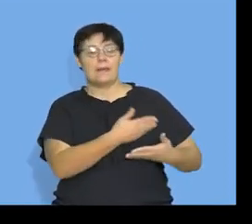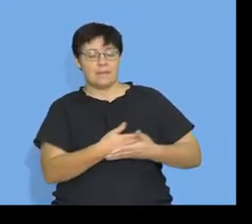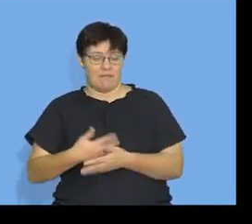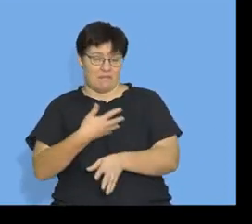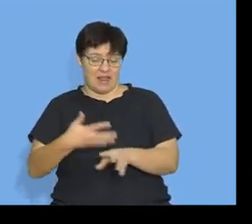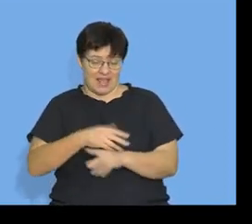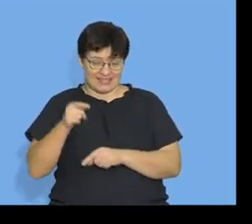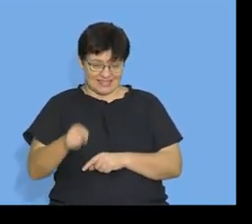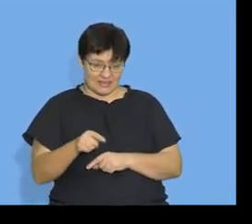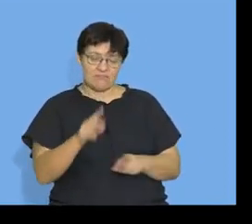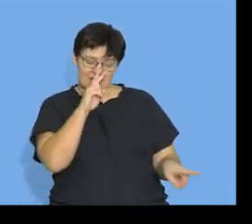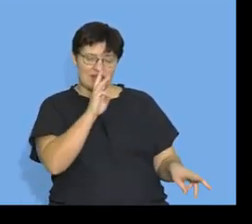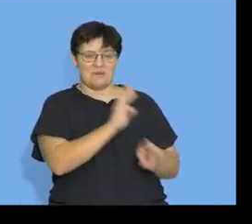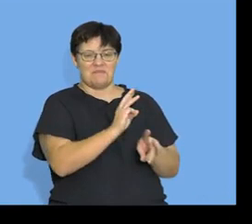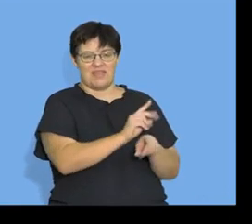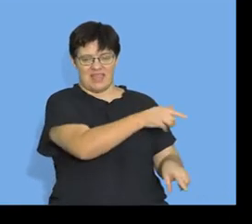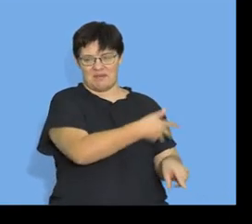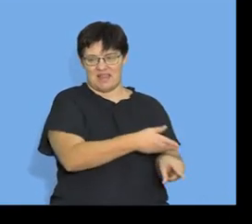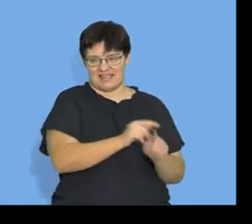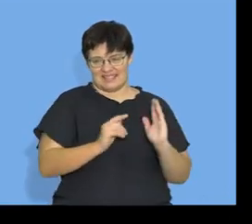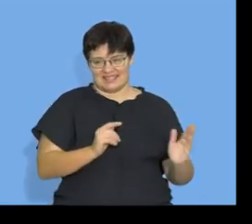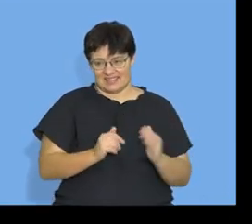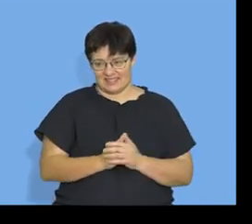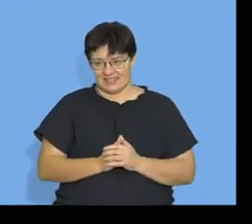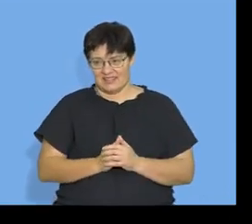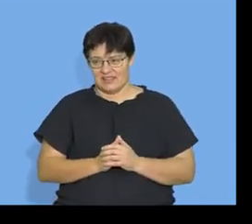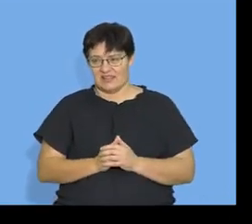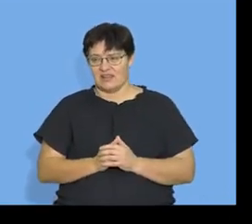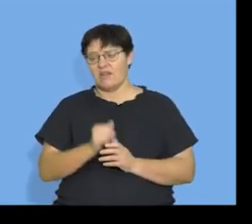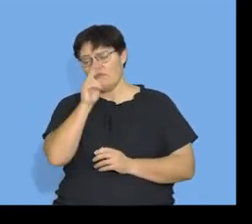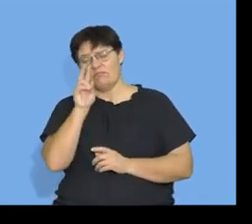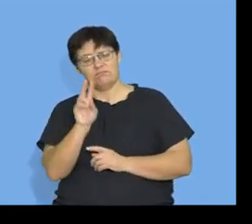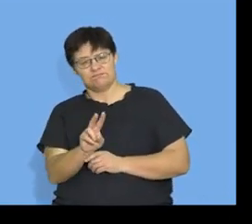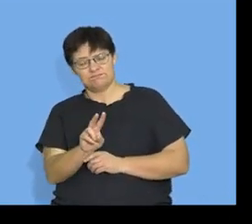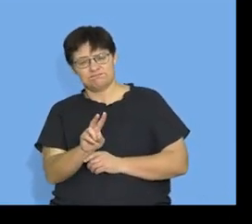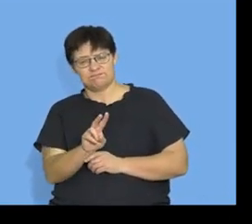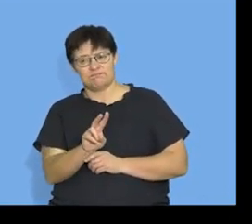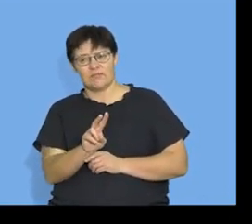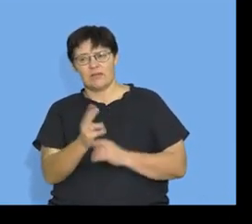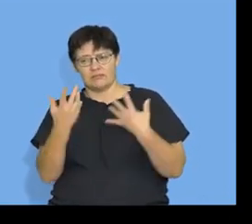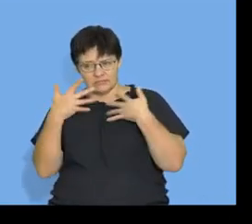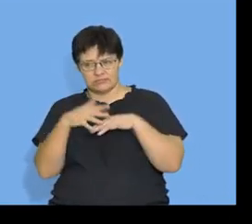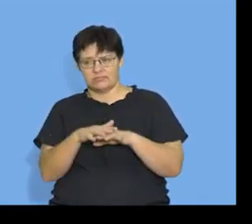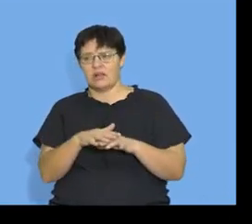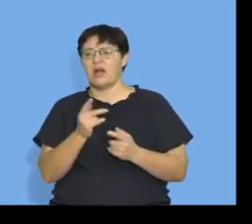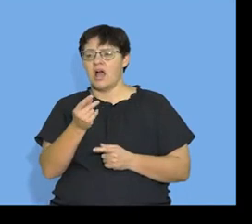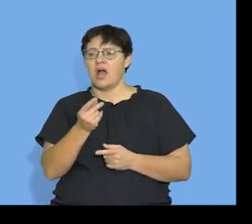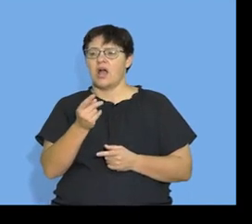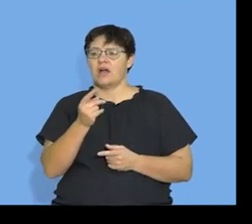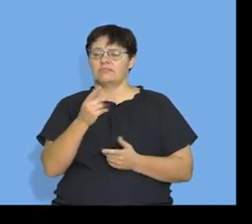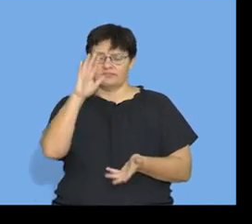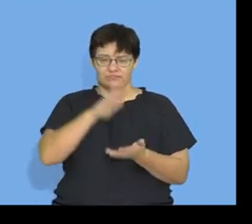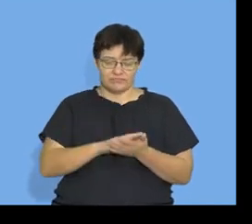the fetal blood supply, and we're seeing the maternal blood side here, and we're looking at how the diffusion of